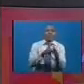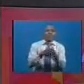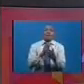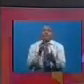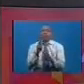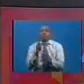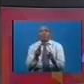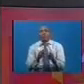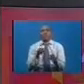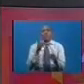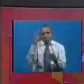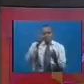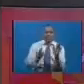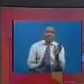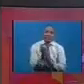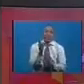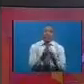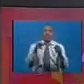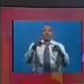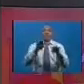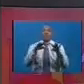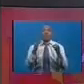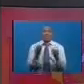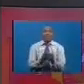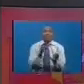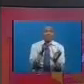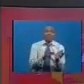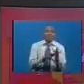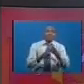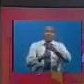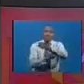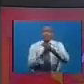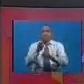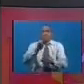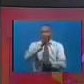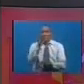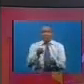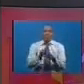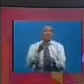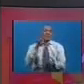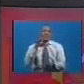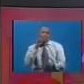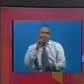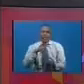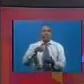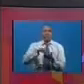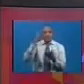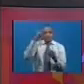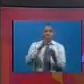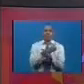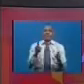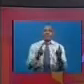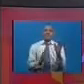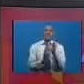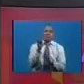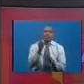voices of the marginalized for development. The forum was organized by the Media Foundation for West Africa and the Nigeria-based Center for Democracy